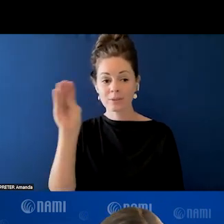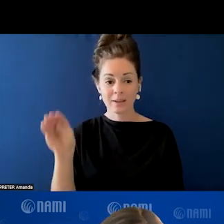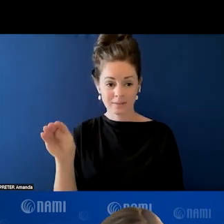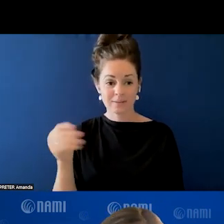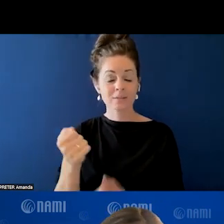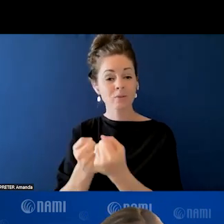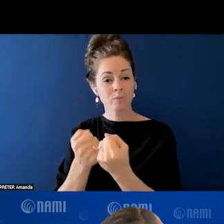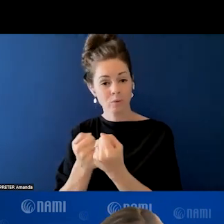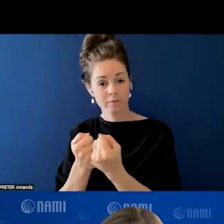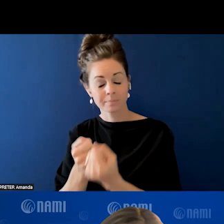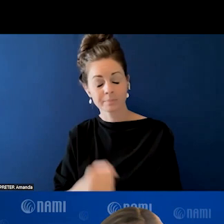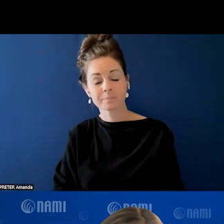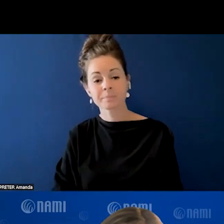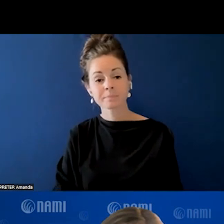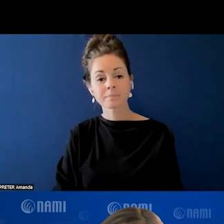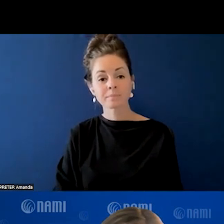support figure.